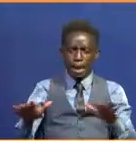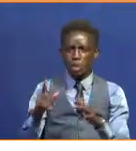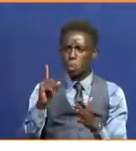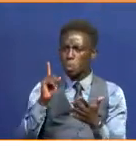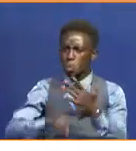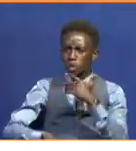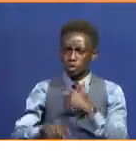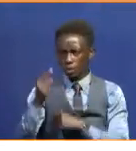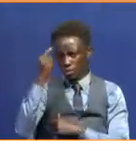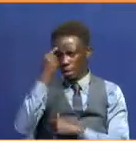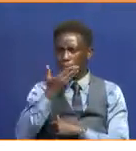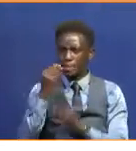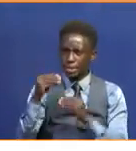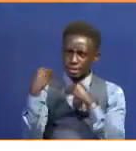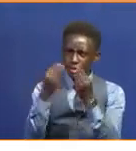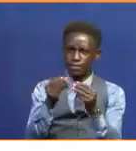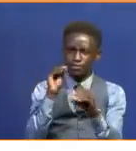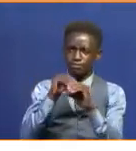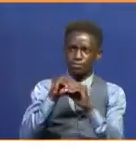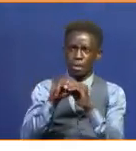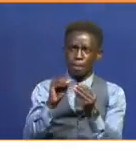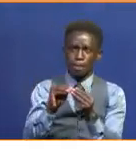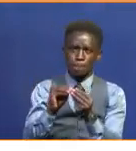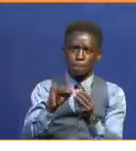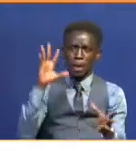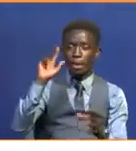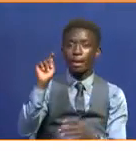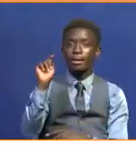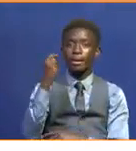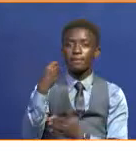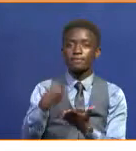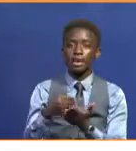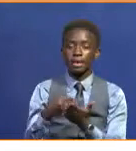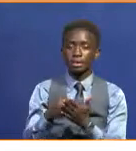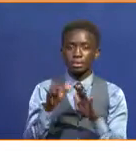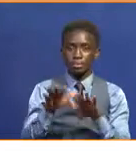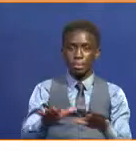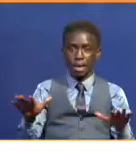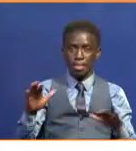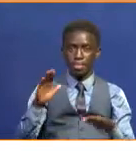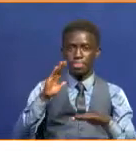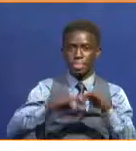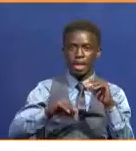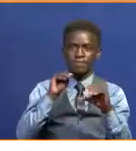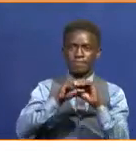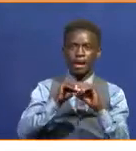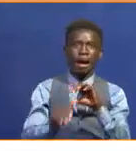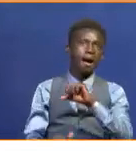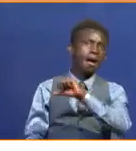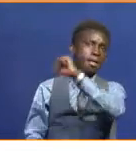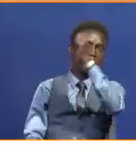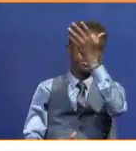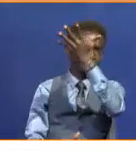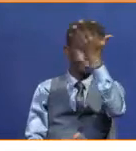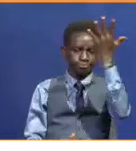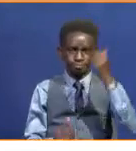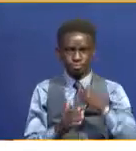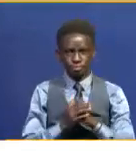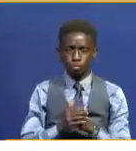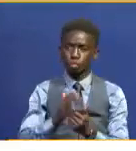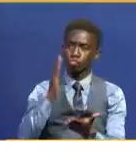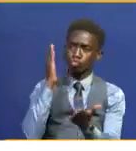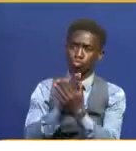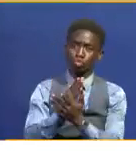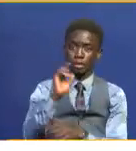in the Kenya financial market as opposed to investing out there? Yes, indeed. The